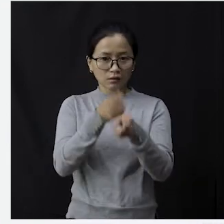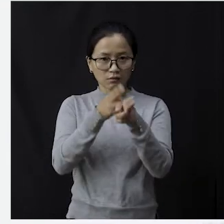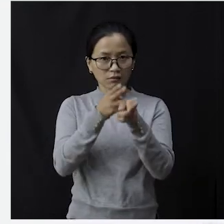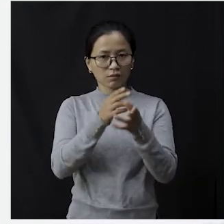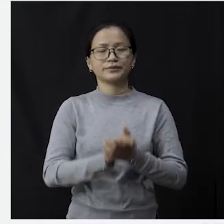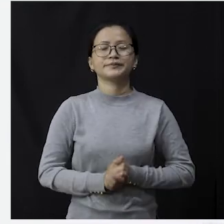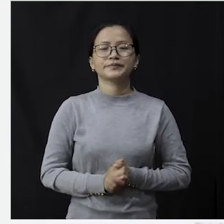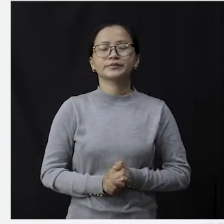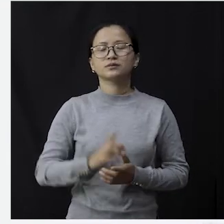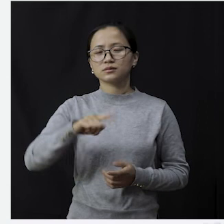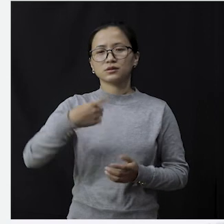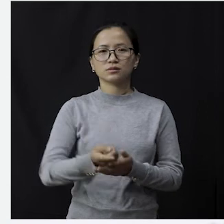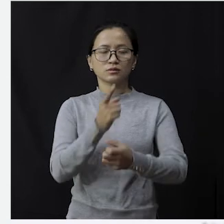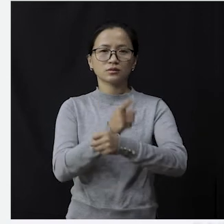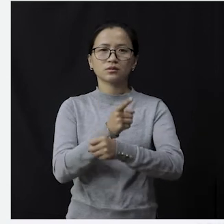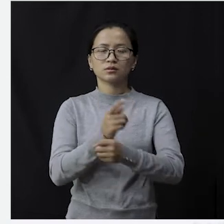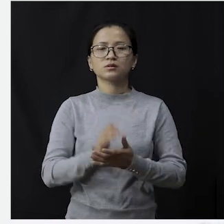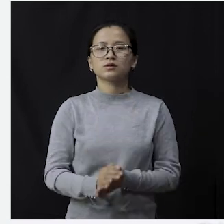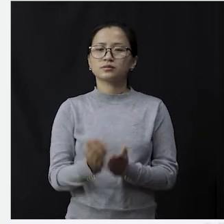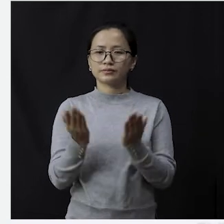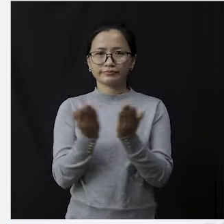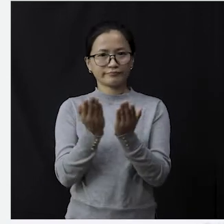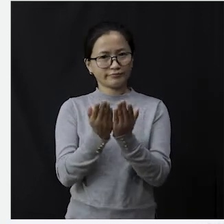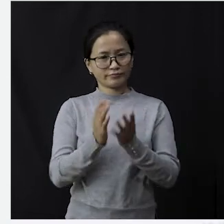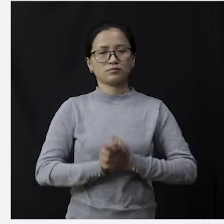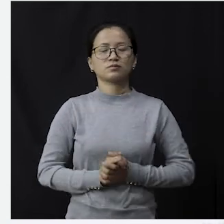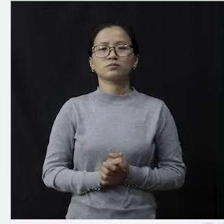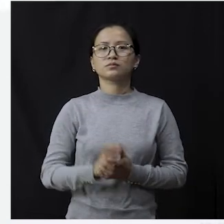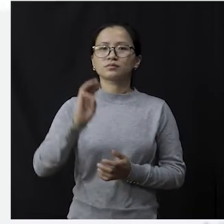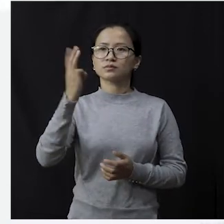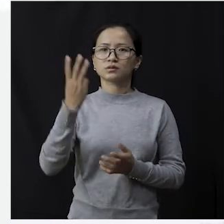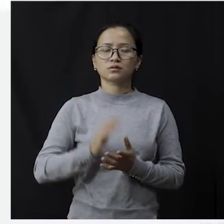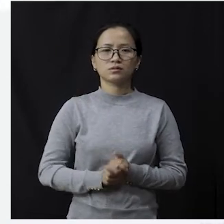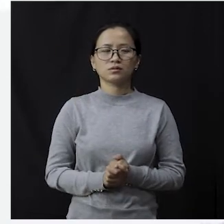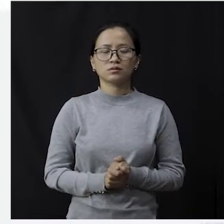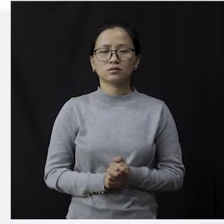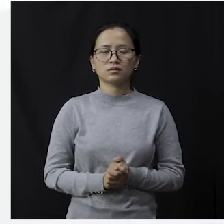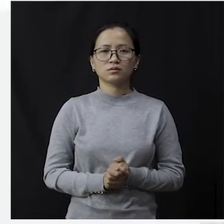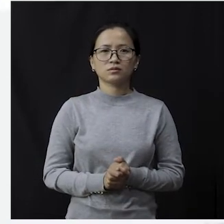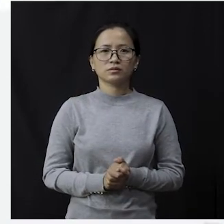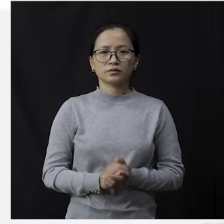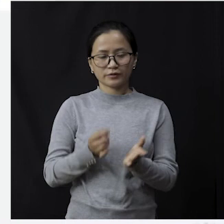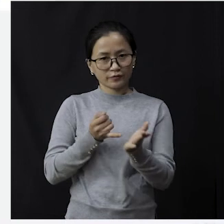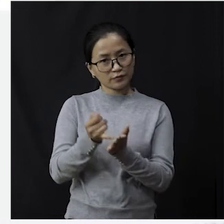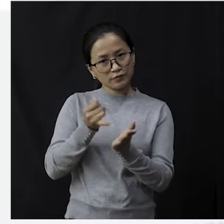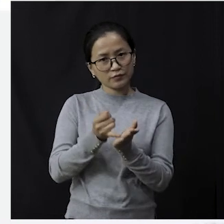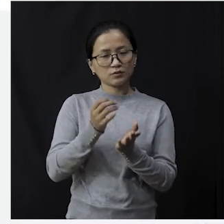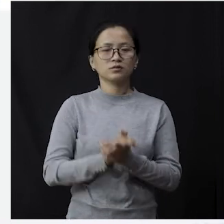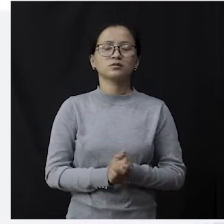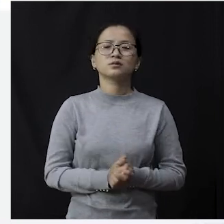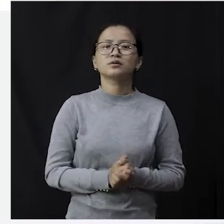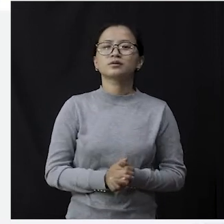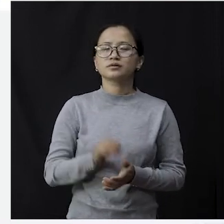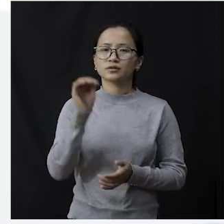The next one is a teacher. A teacher tool is a book. And the third one is a farmer. A farmer